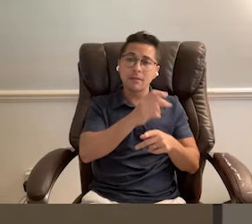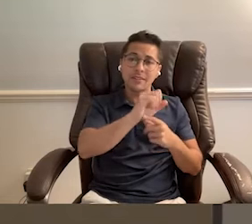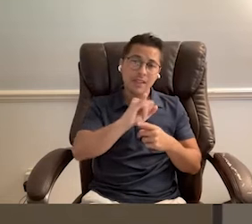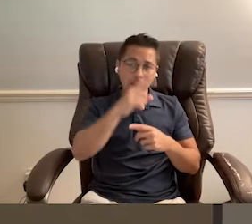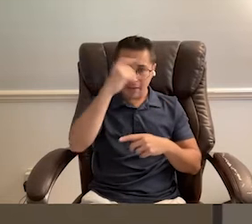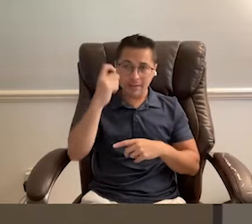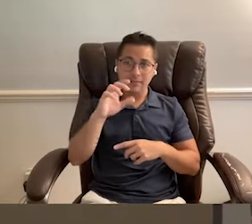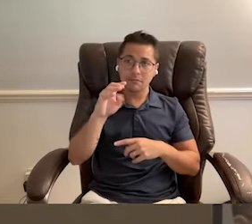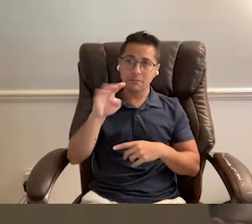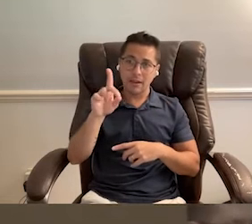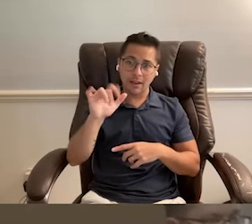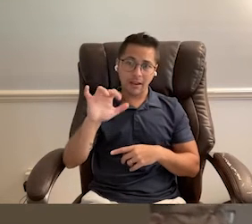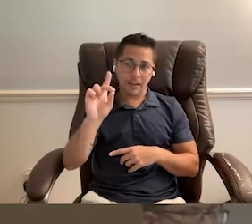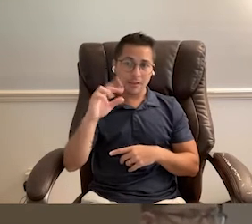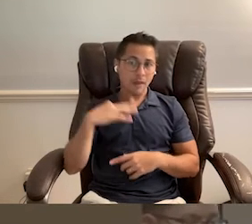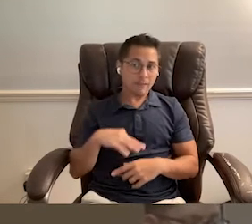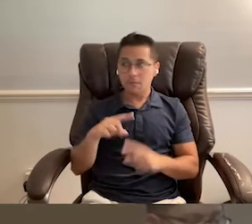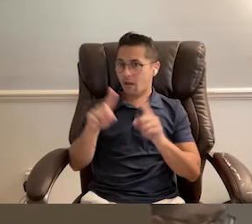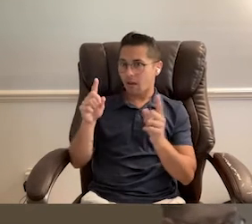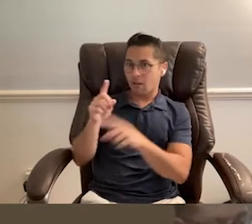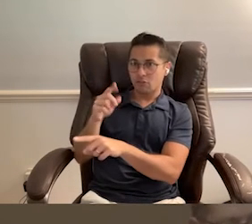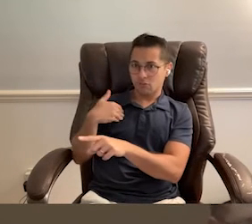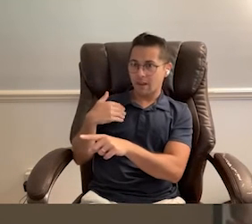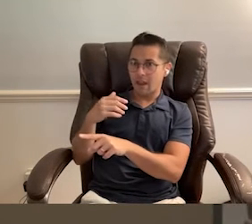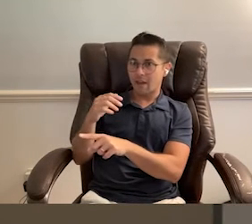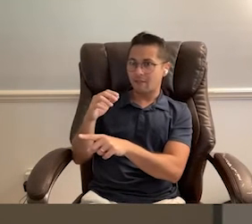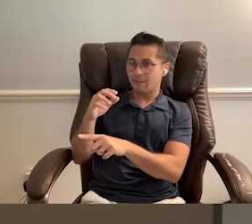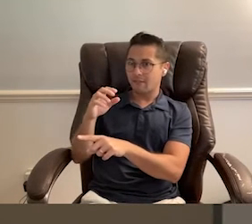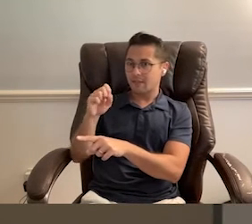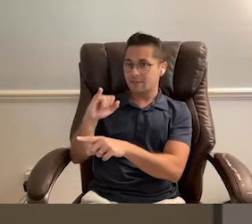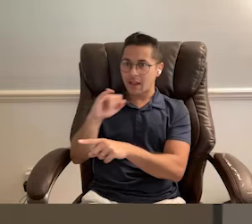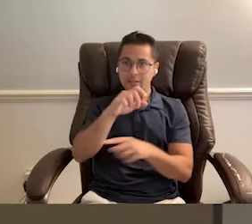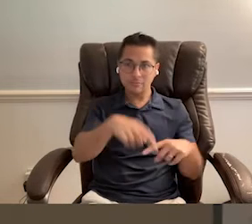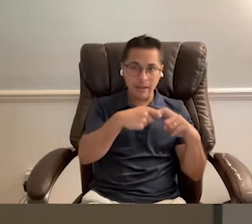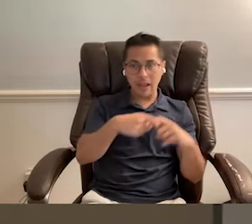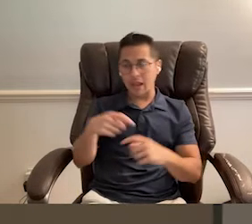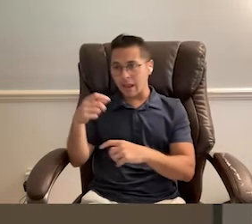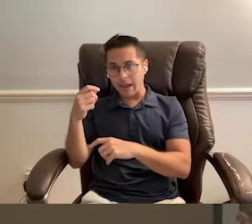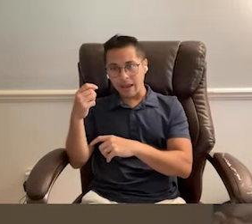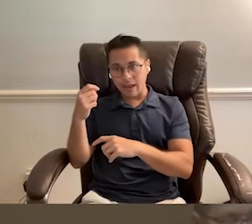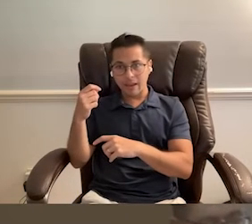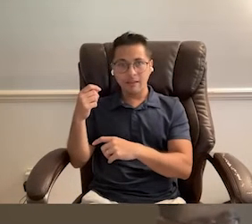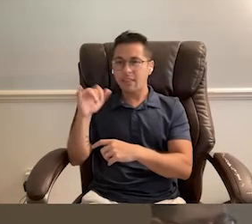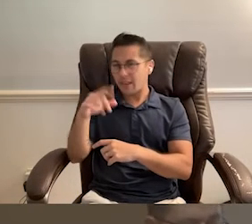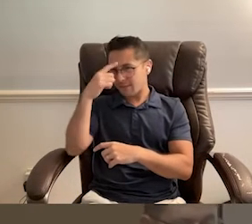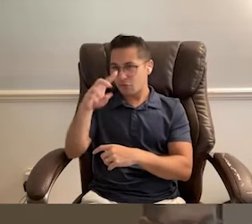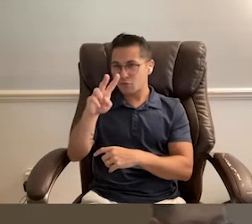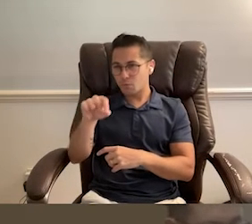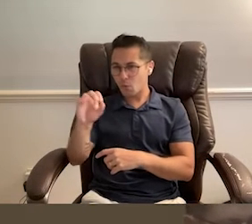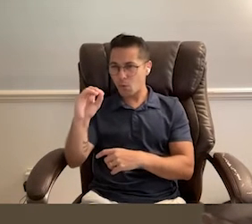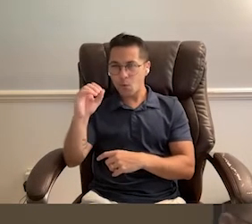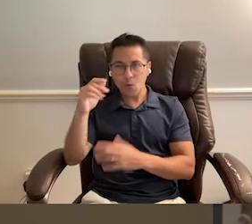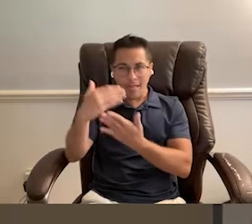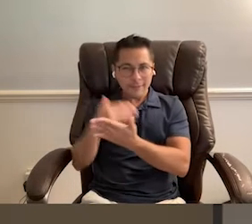ABLE account, you can have your SSI suspended and keep your Medicaid benefits. But that's for 2.0 lesson tomorrow, so come back if you